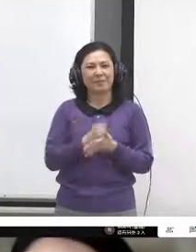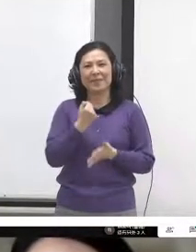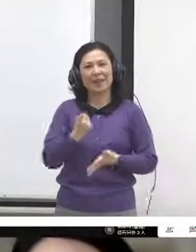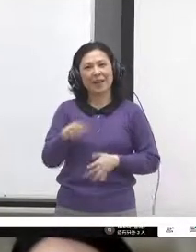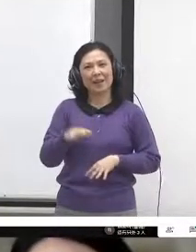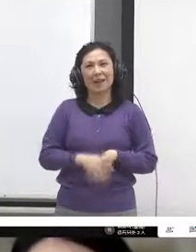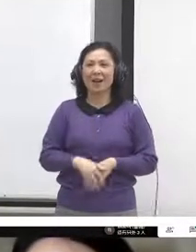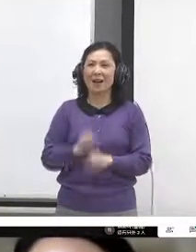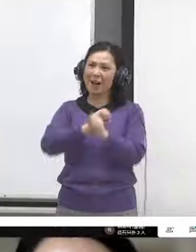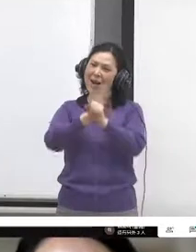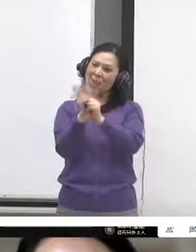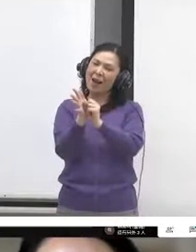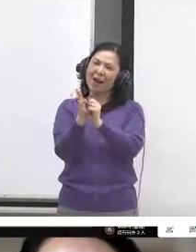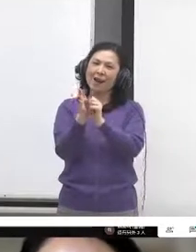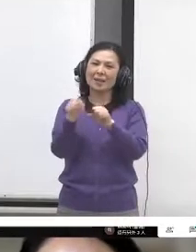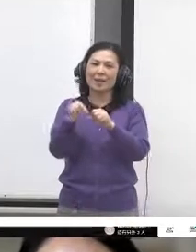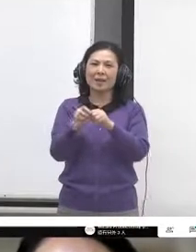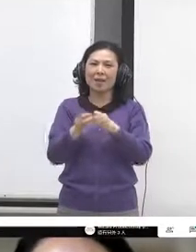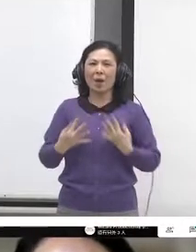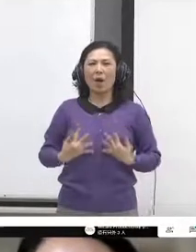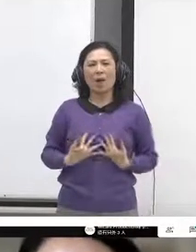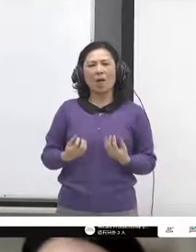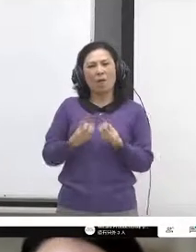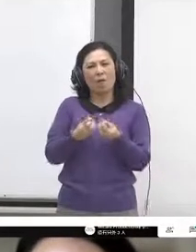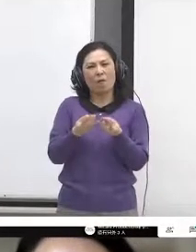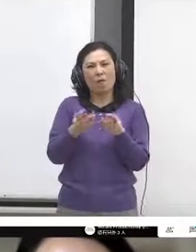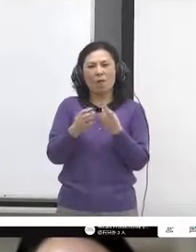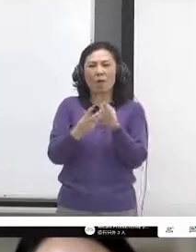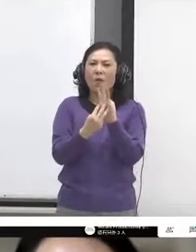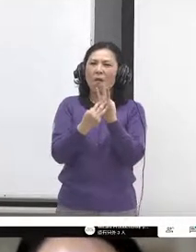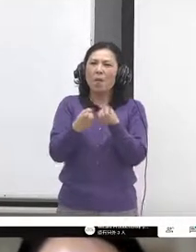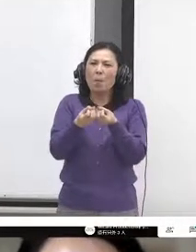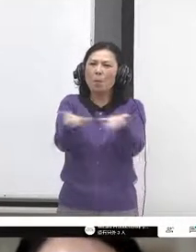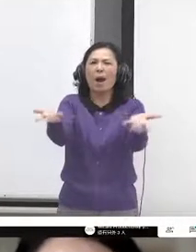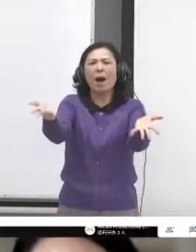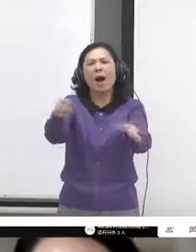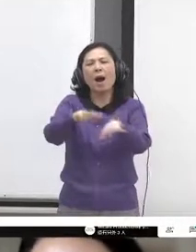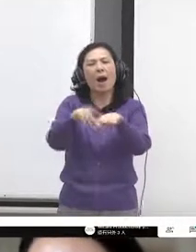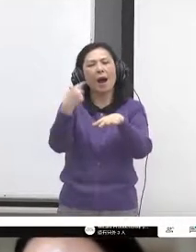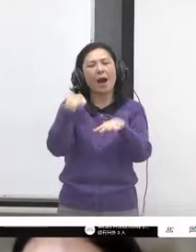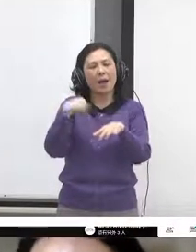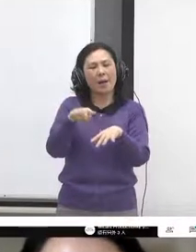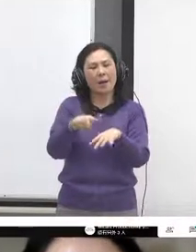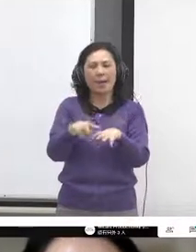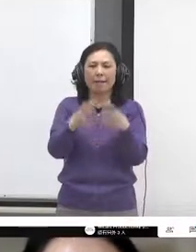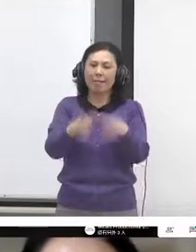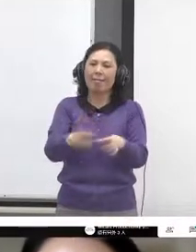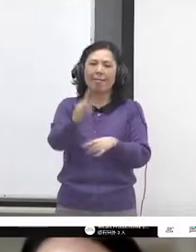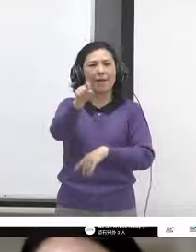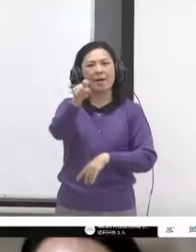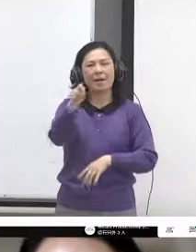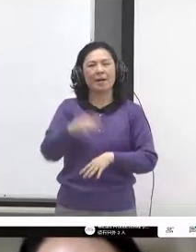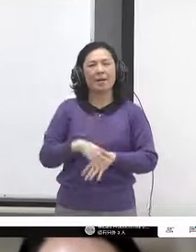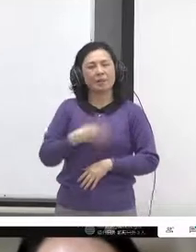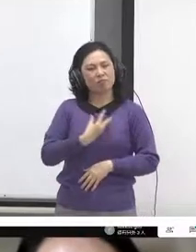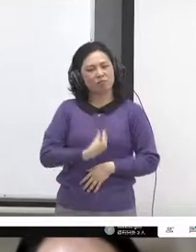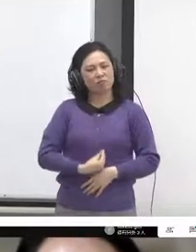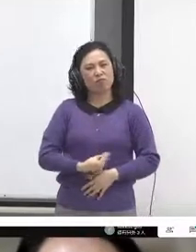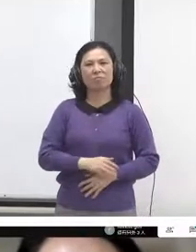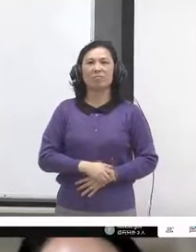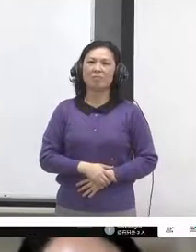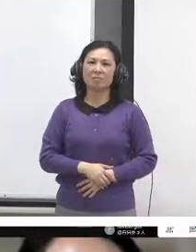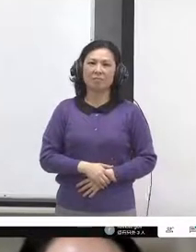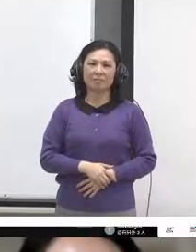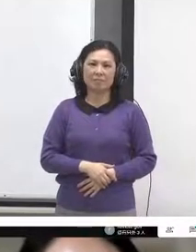sad. Even though I got the bless from the dragon god, I cannot do